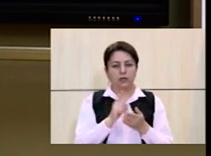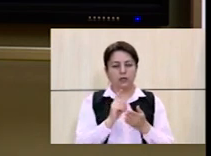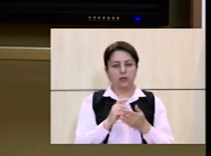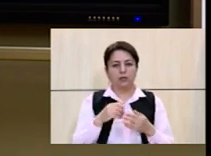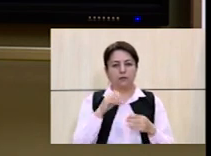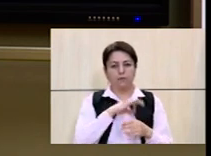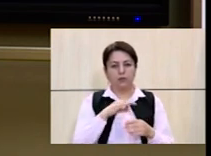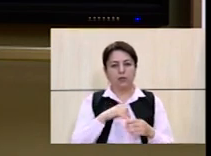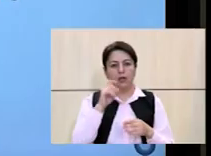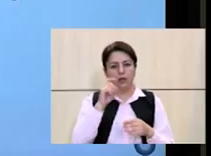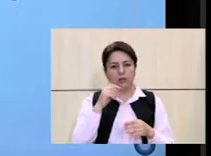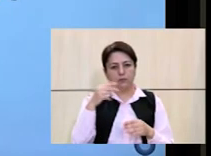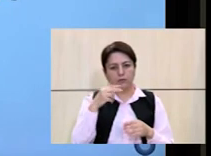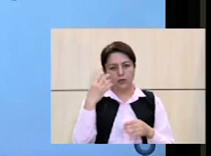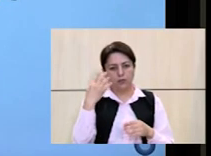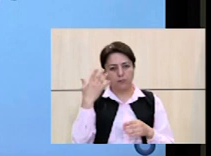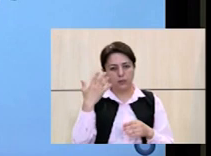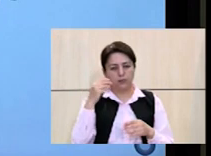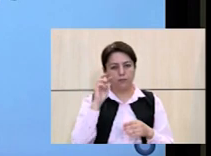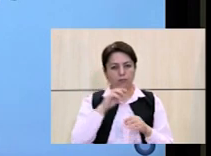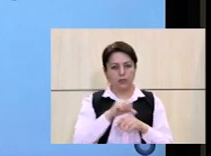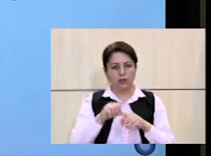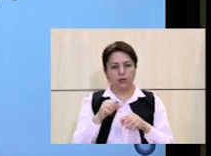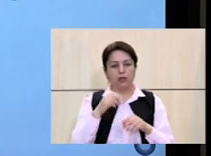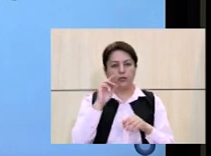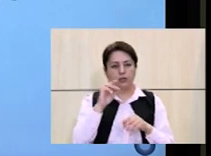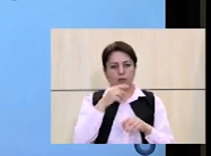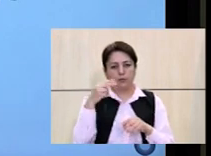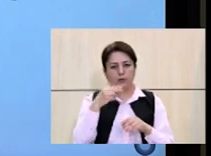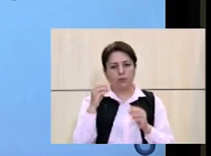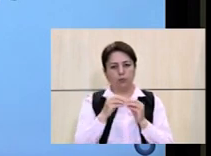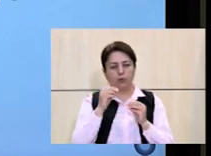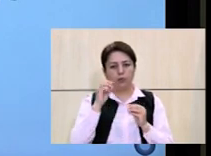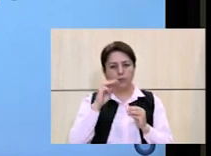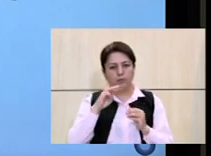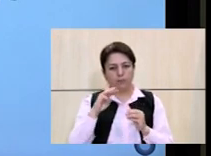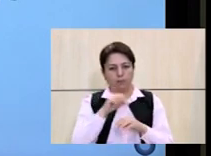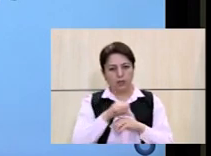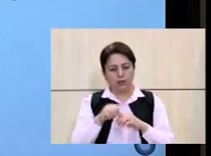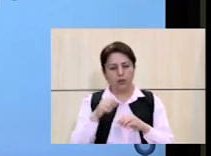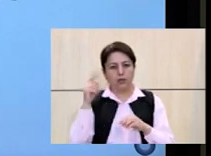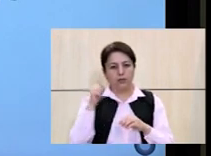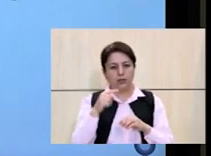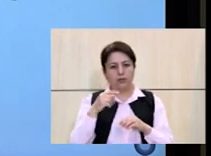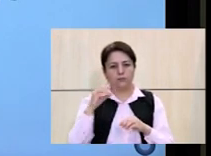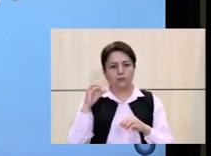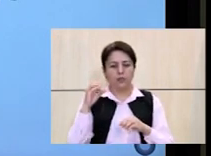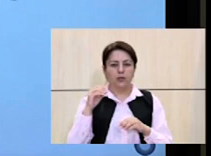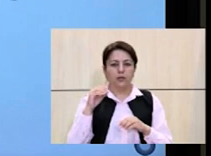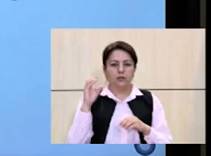yozamiz. H barobar 45 metr, J barobar 10 metr taqsim sekund kvadratga teng. Topishimiz